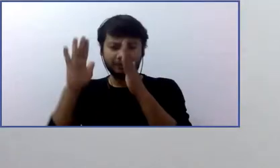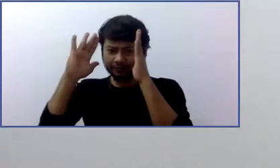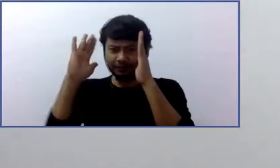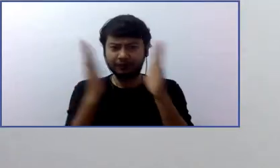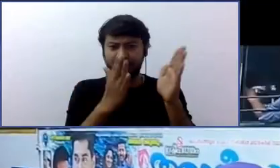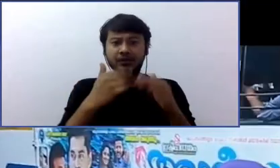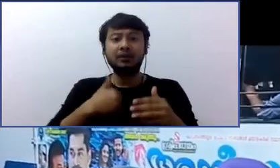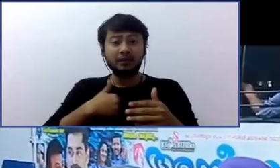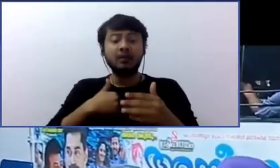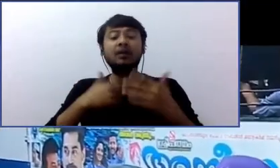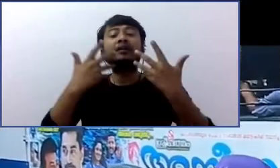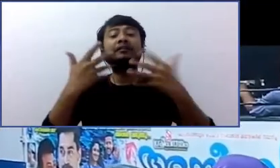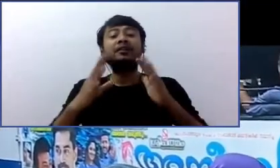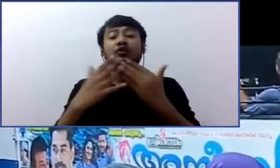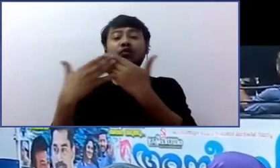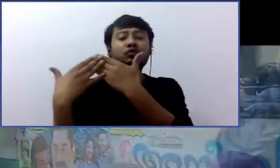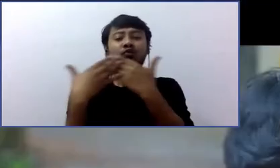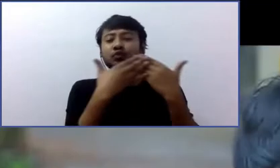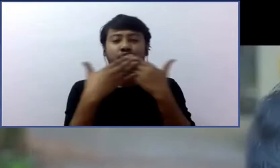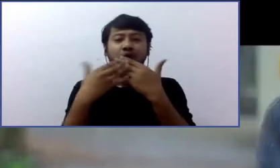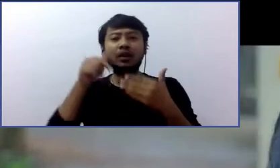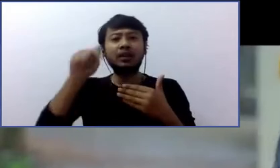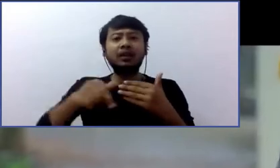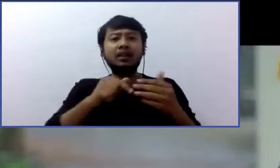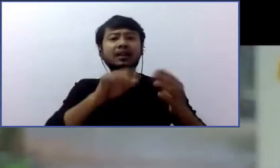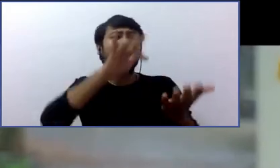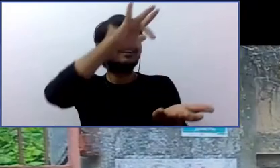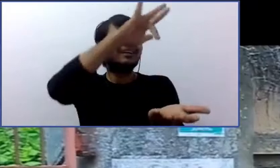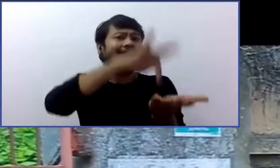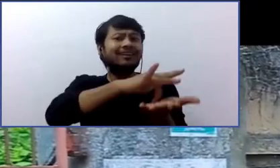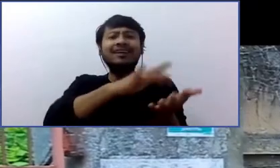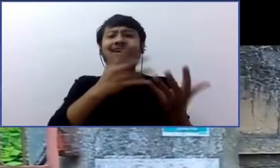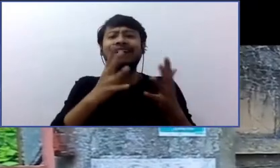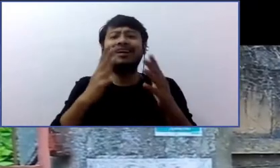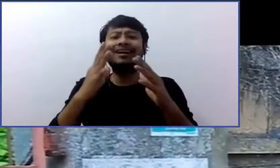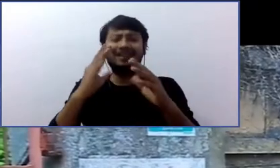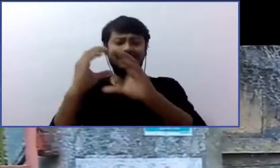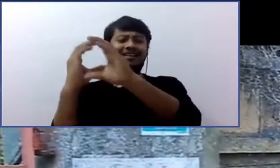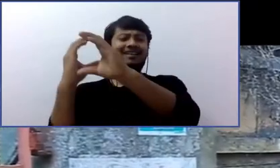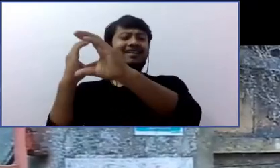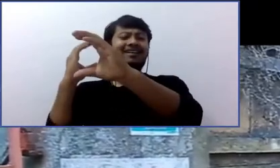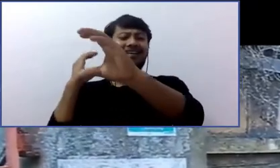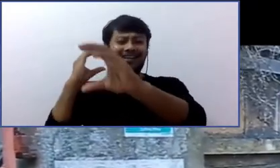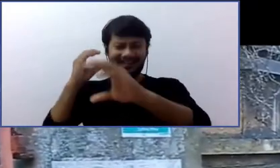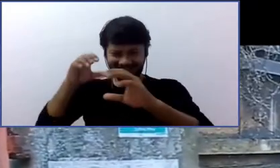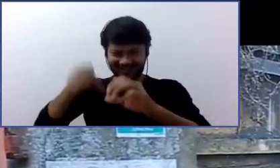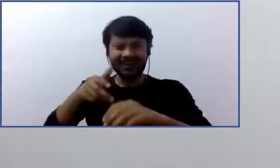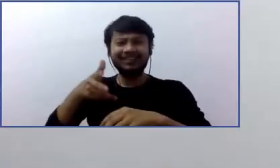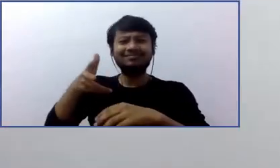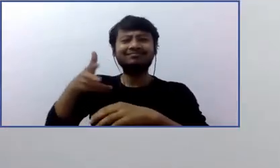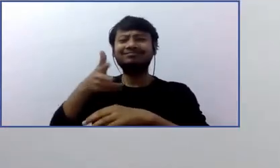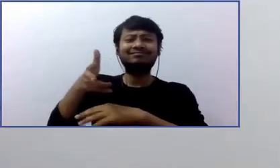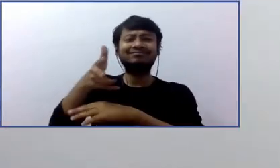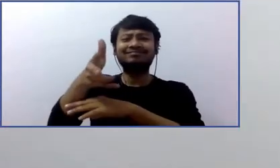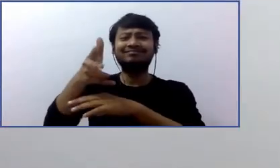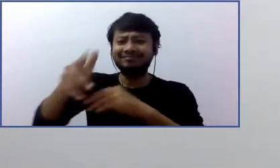school, going from door to door in search of blind people, bringing them out of the four walls of their